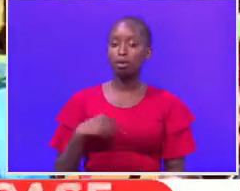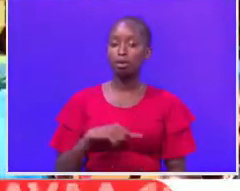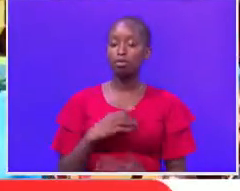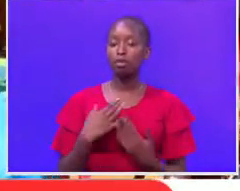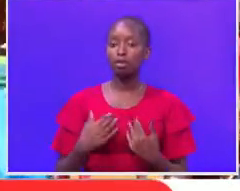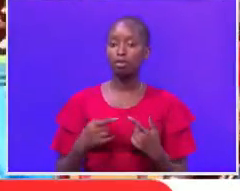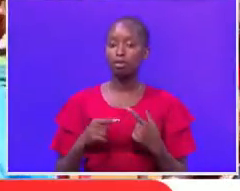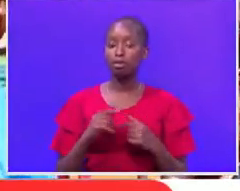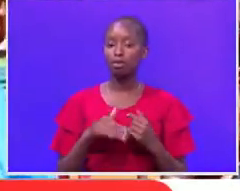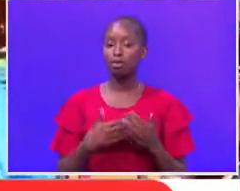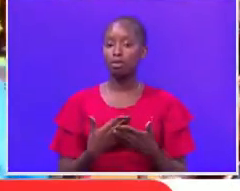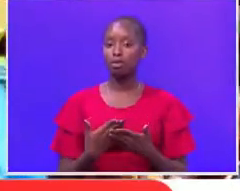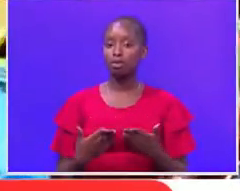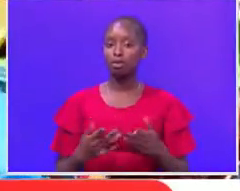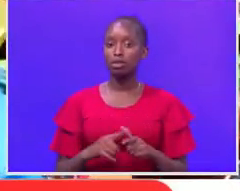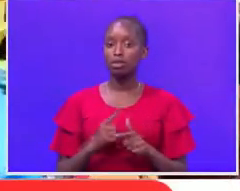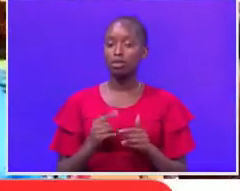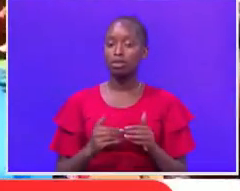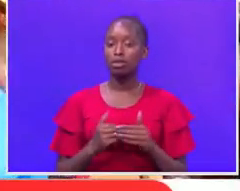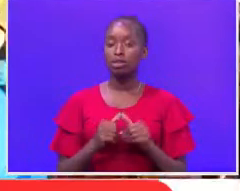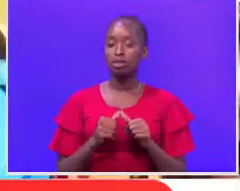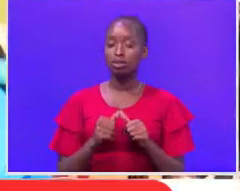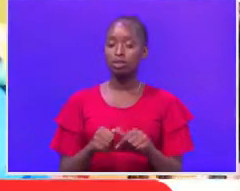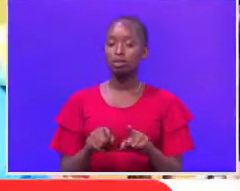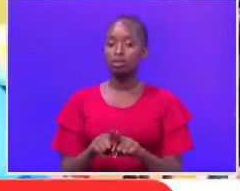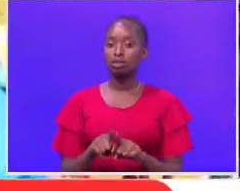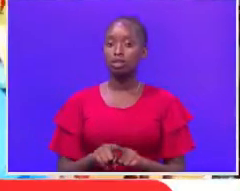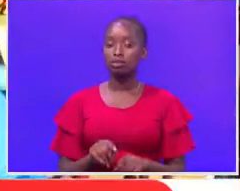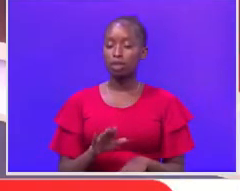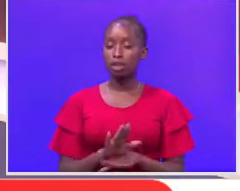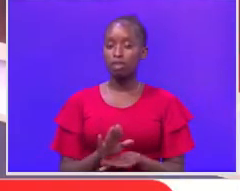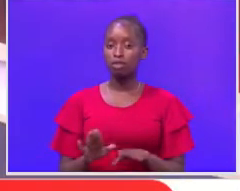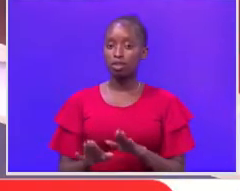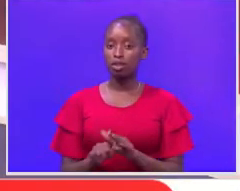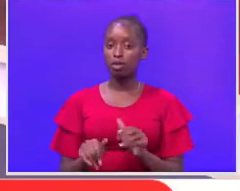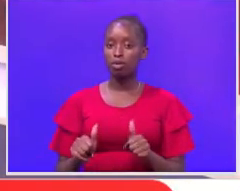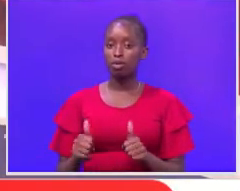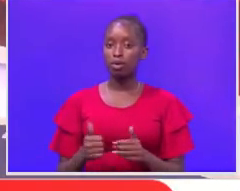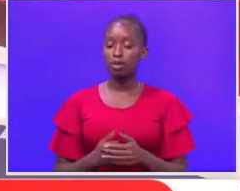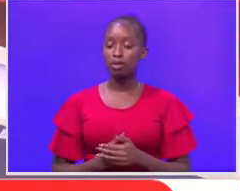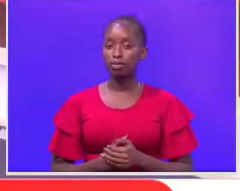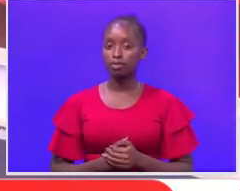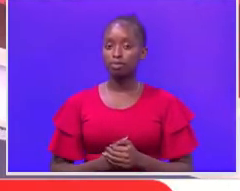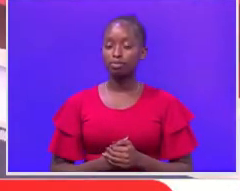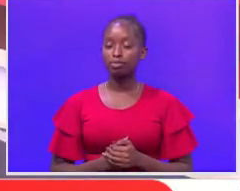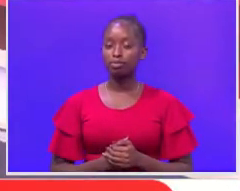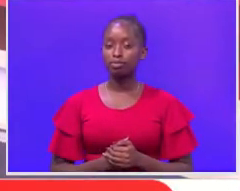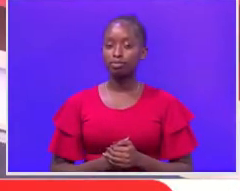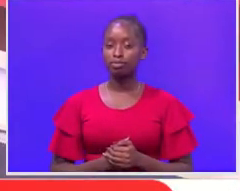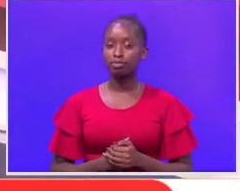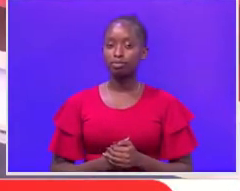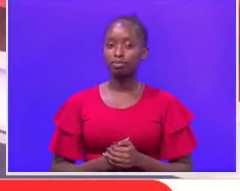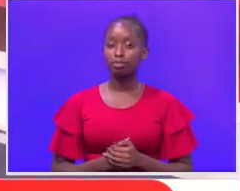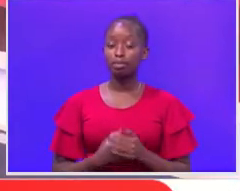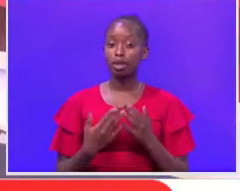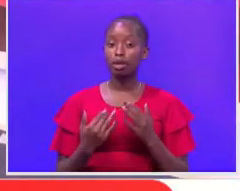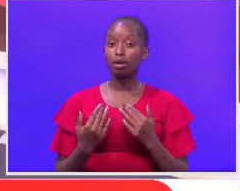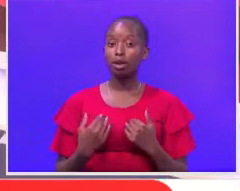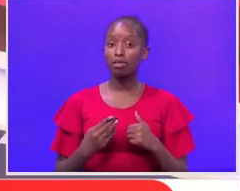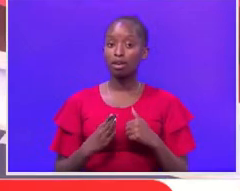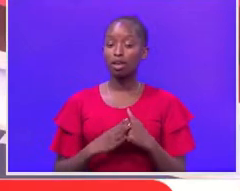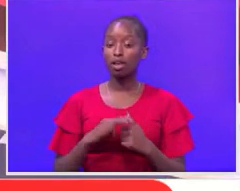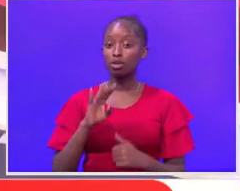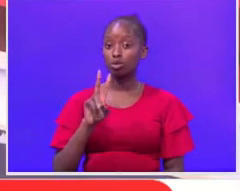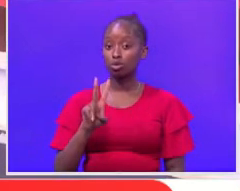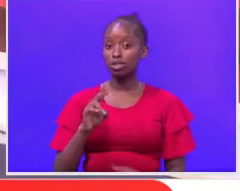Pia kwa hiyo siku ananisaidia tu. Atikamua kwa mazoezi yangu. Absolutely. It is exactly 29 minutes